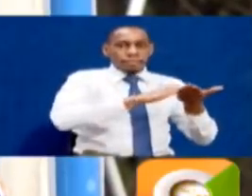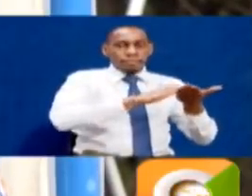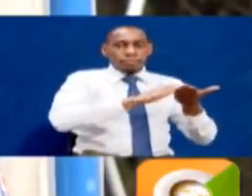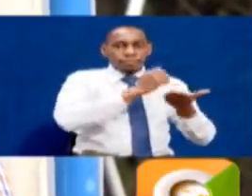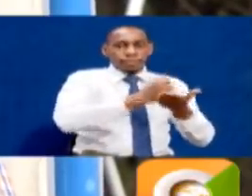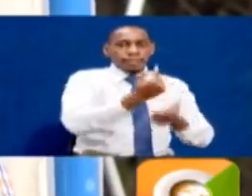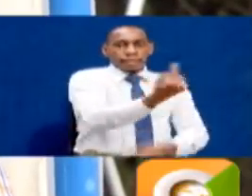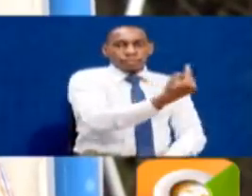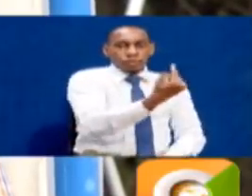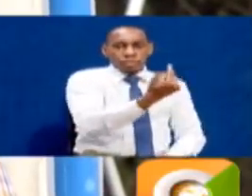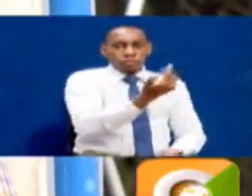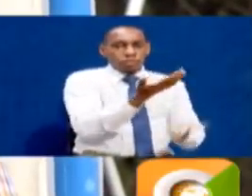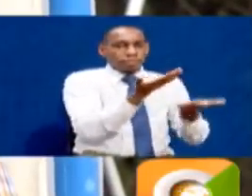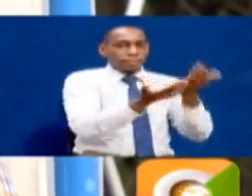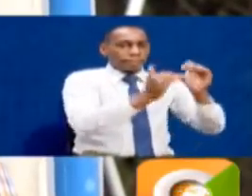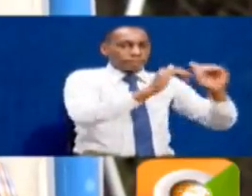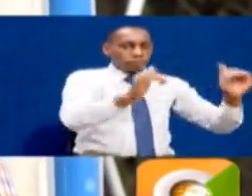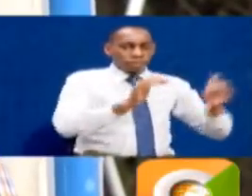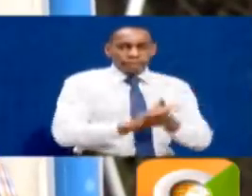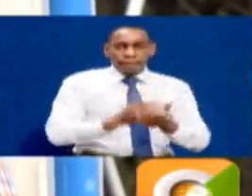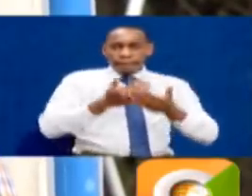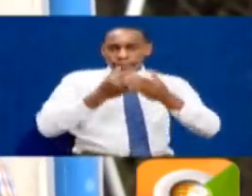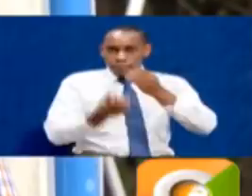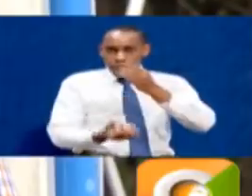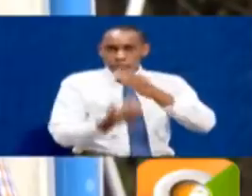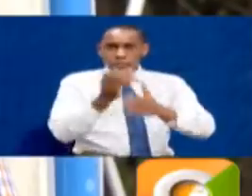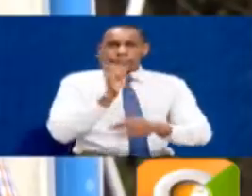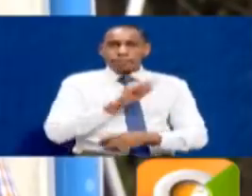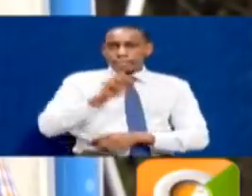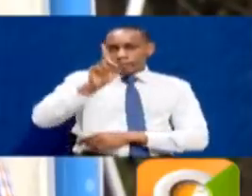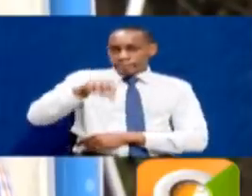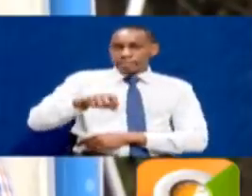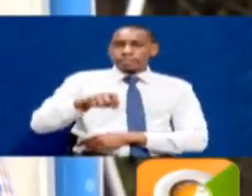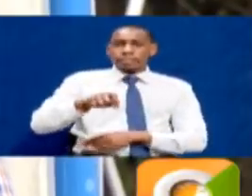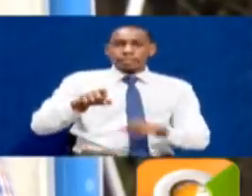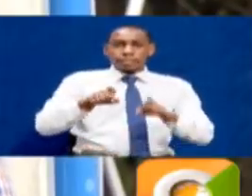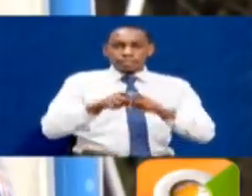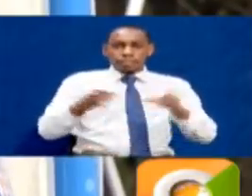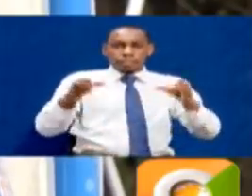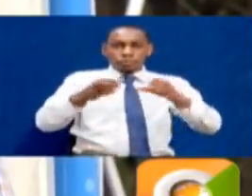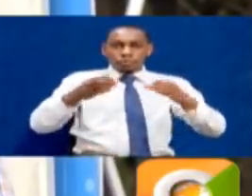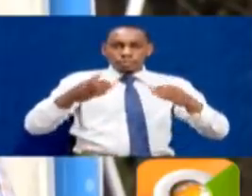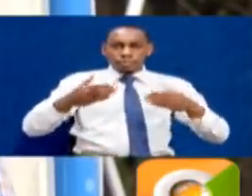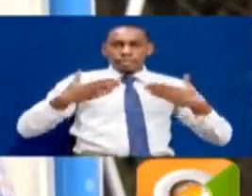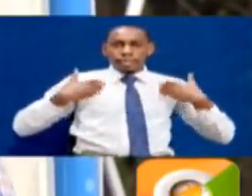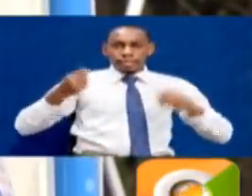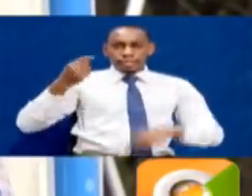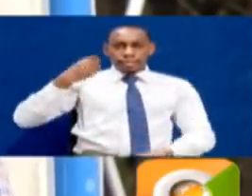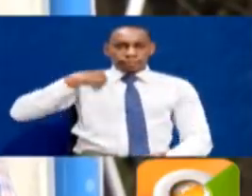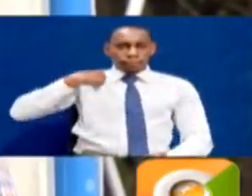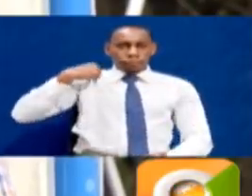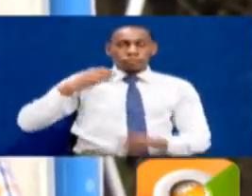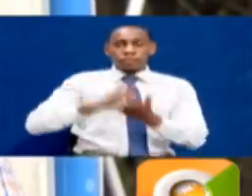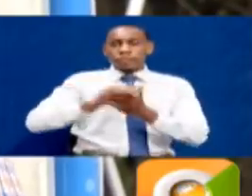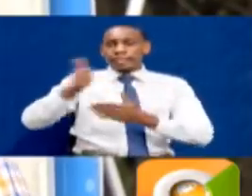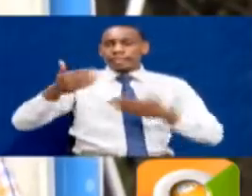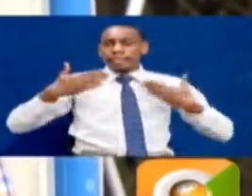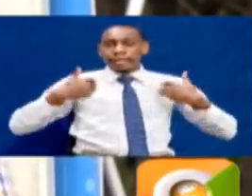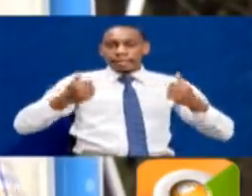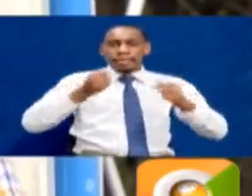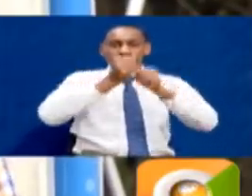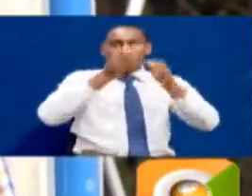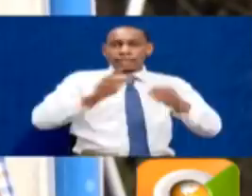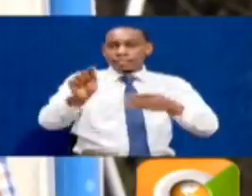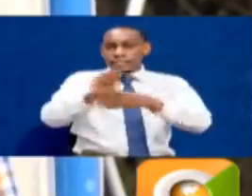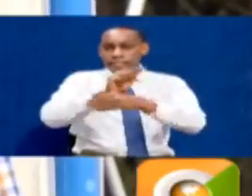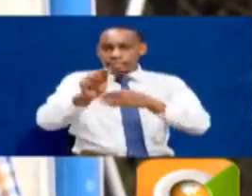quarantine. Before we roll out of this, of course, we have to take the community health volunteers and the other health workers through a